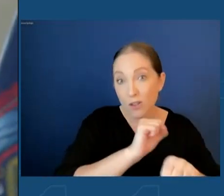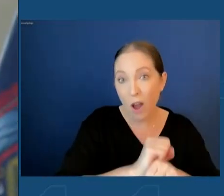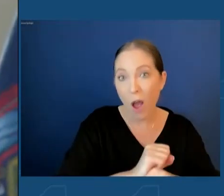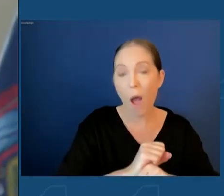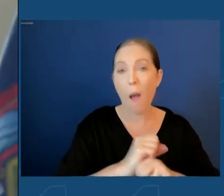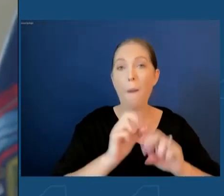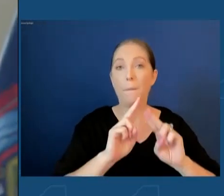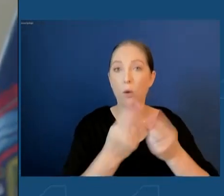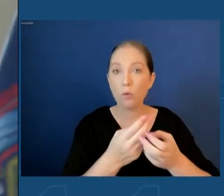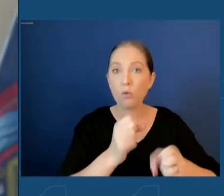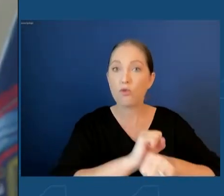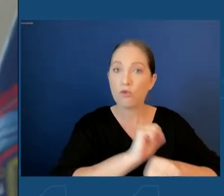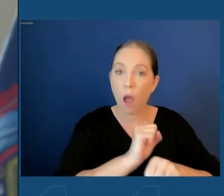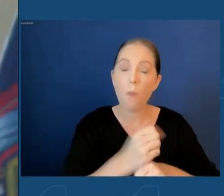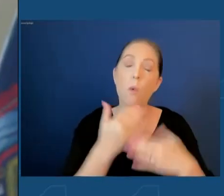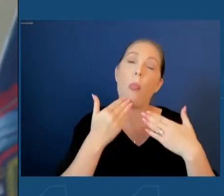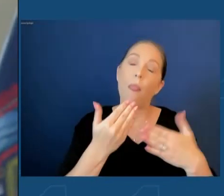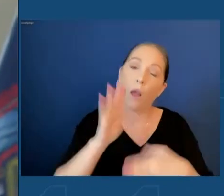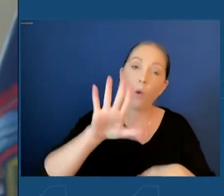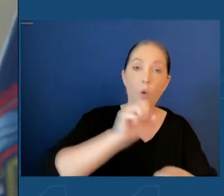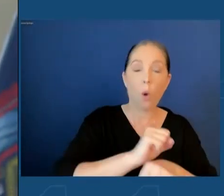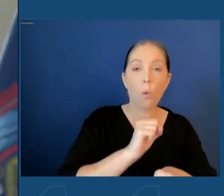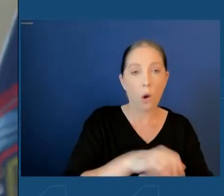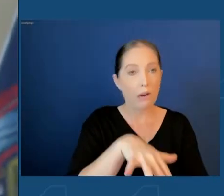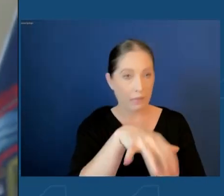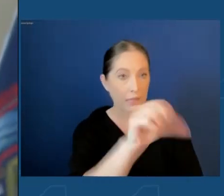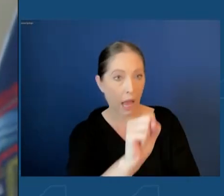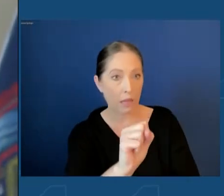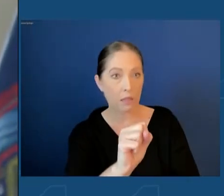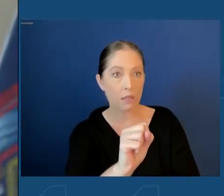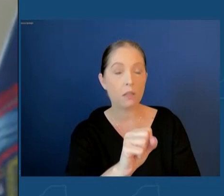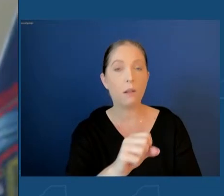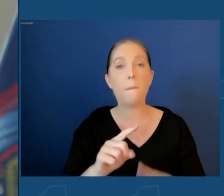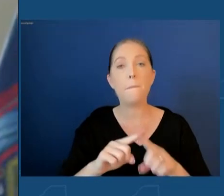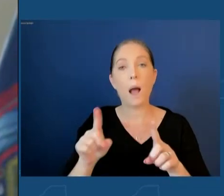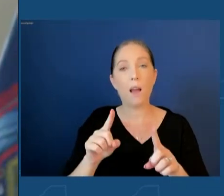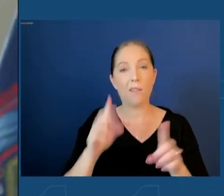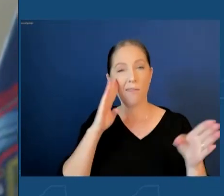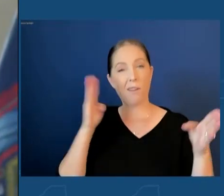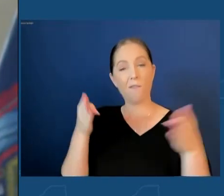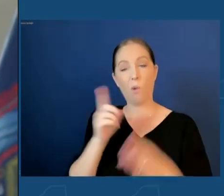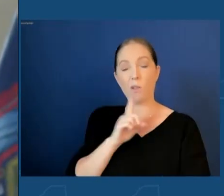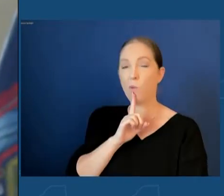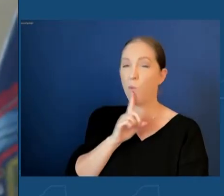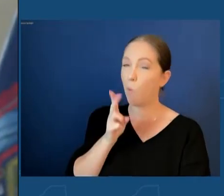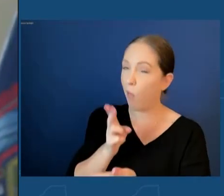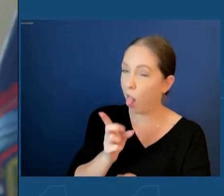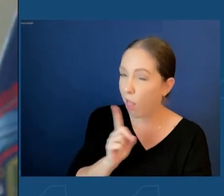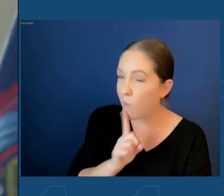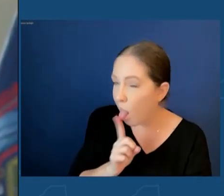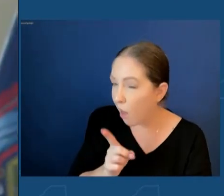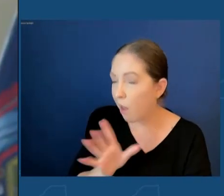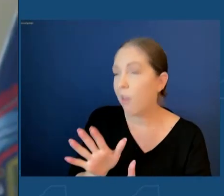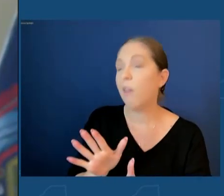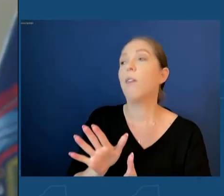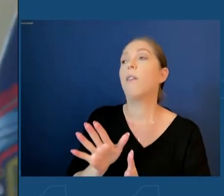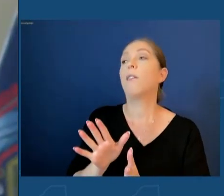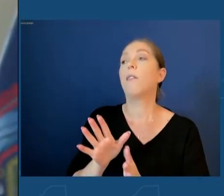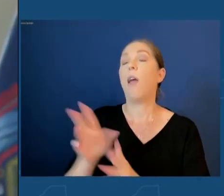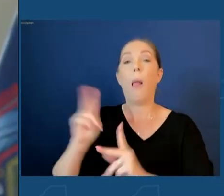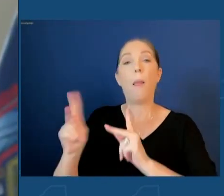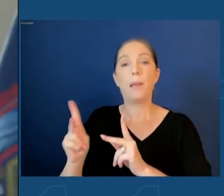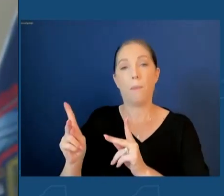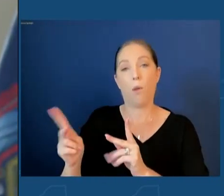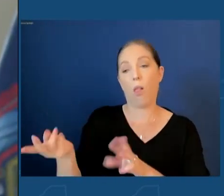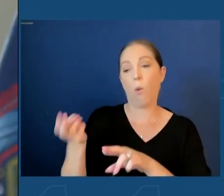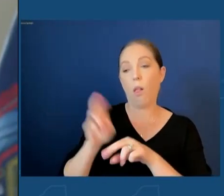backbone of our community. But it's really about the passengers that come through this airport that are going to be more convenient